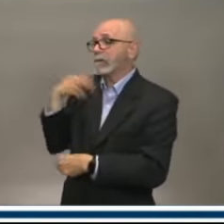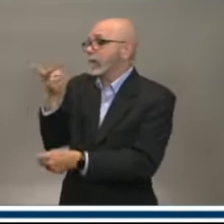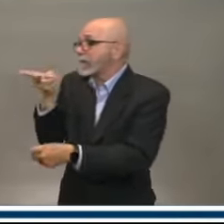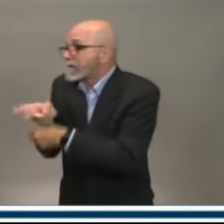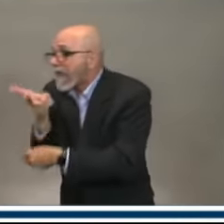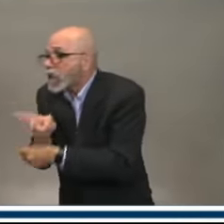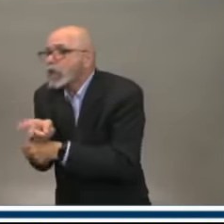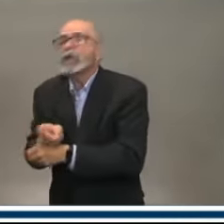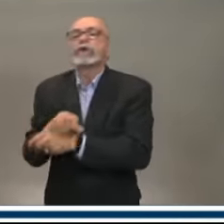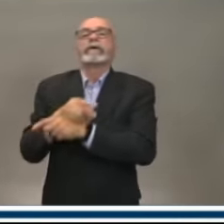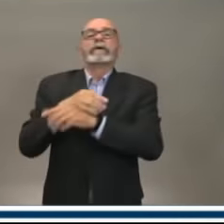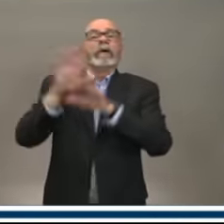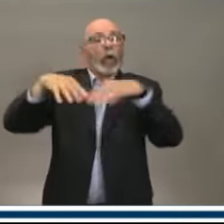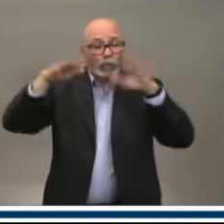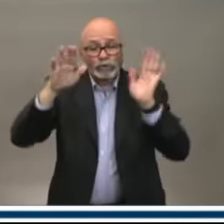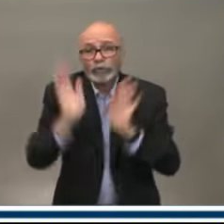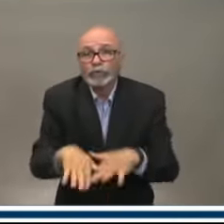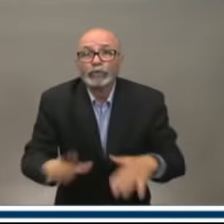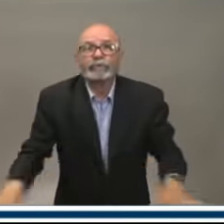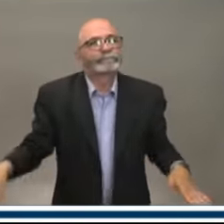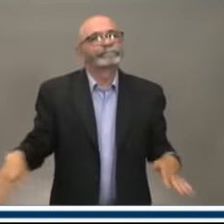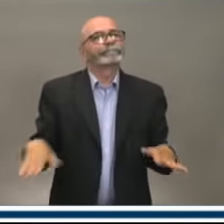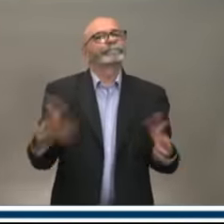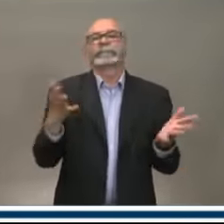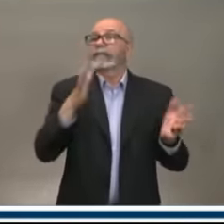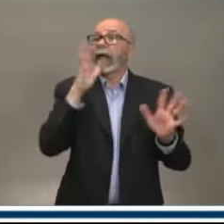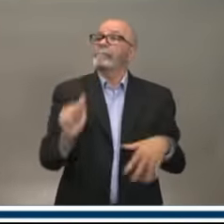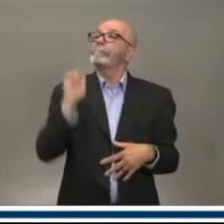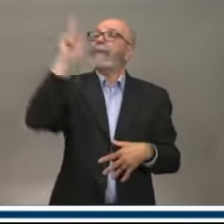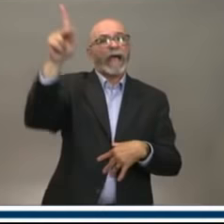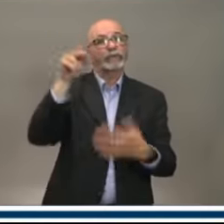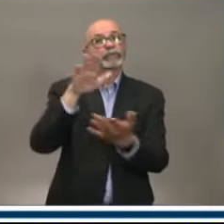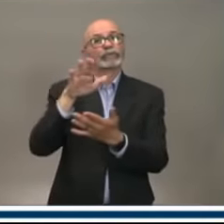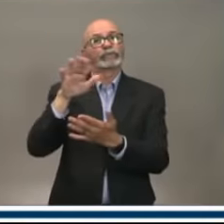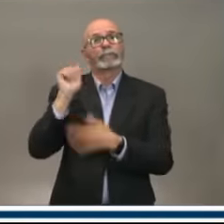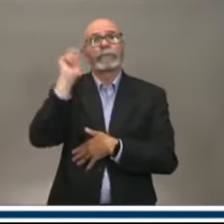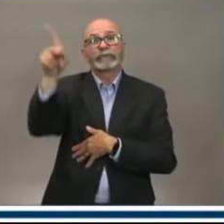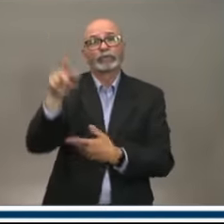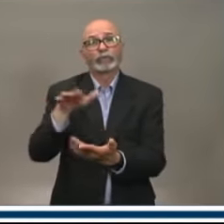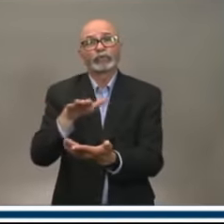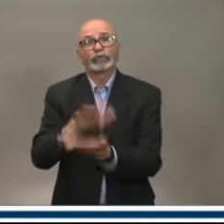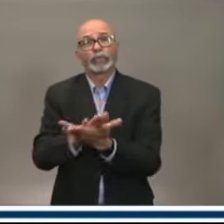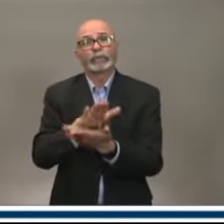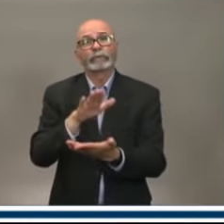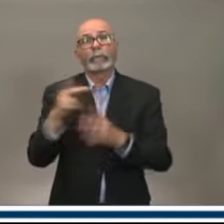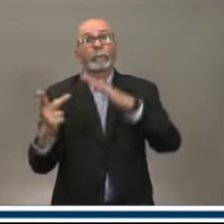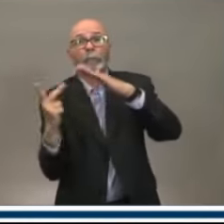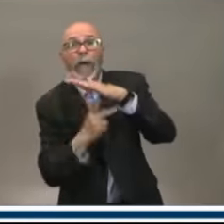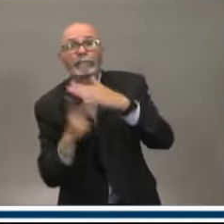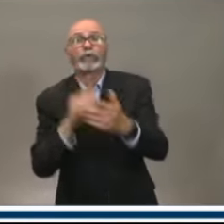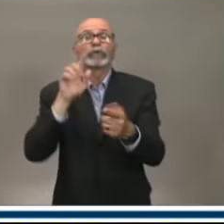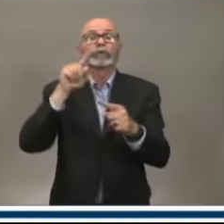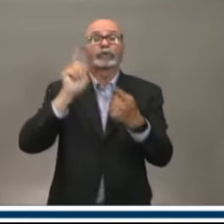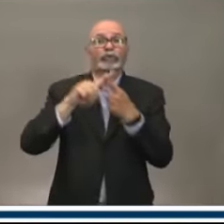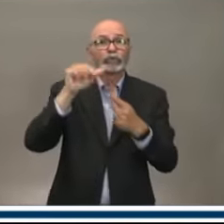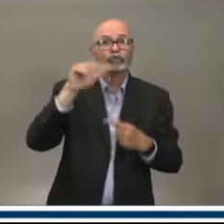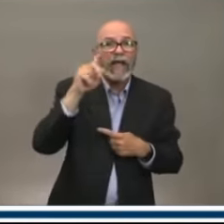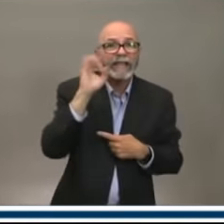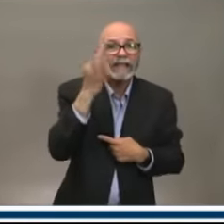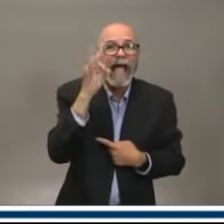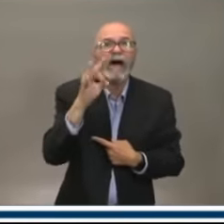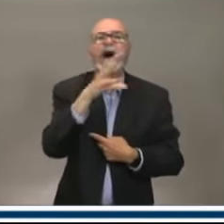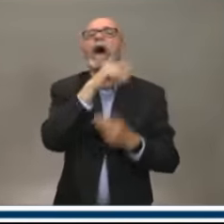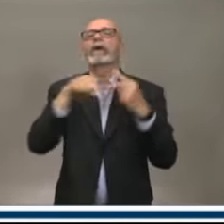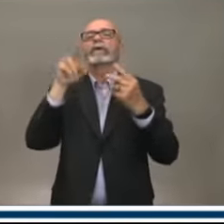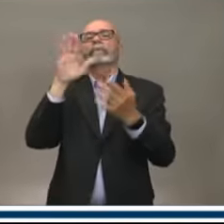returning to the classroom this school year. That's everyone from P to 9 and secondary students. At-home learning,